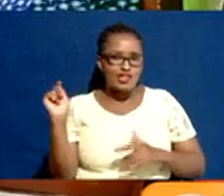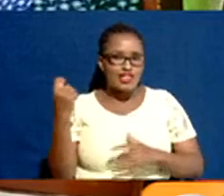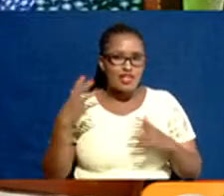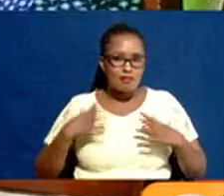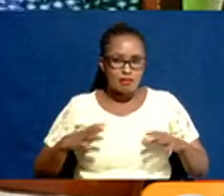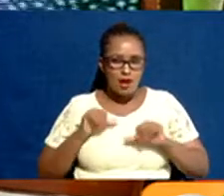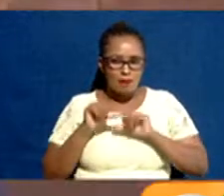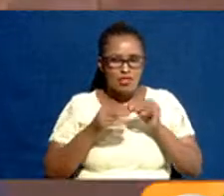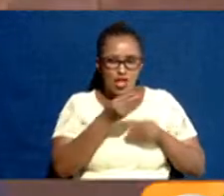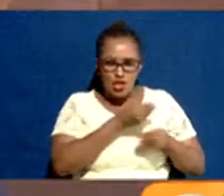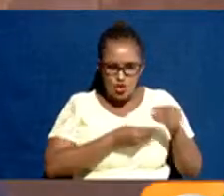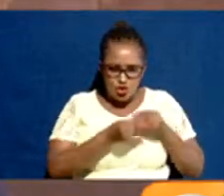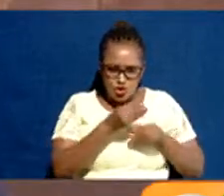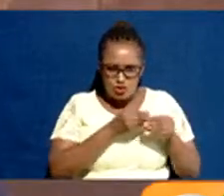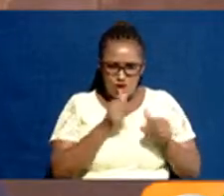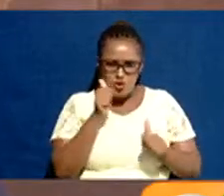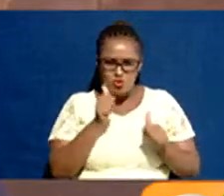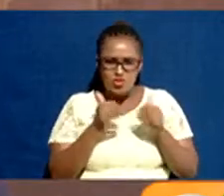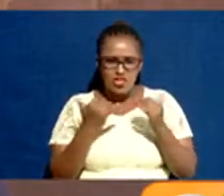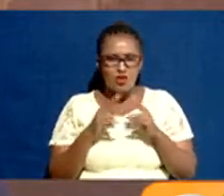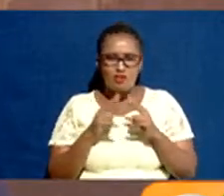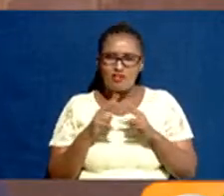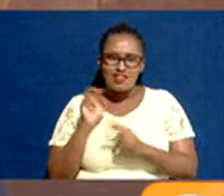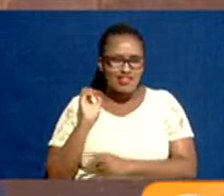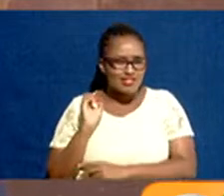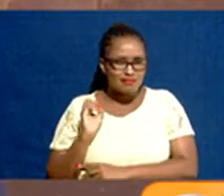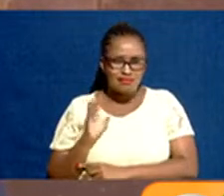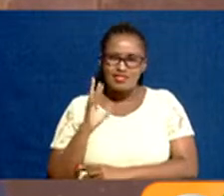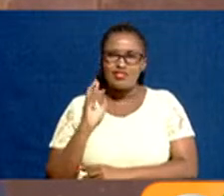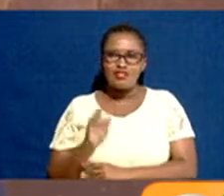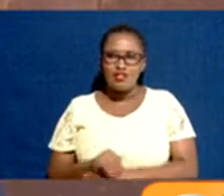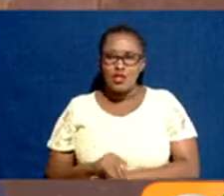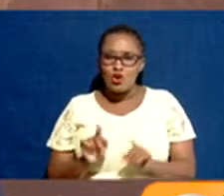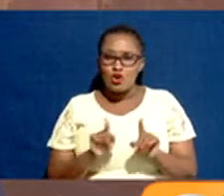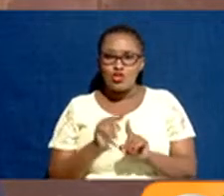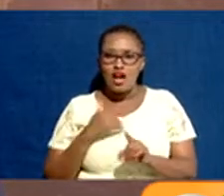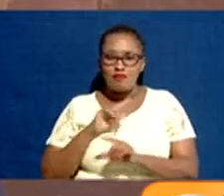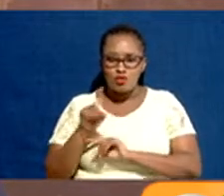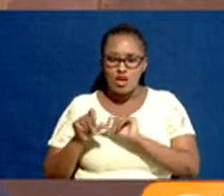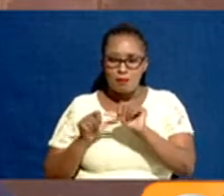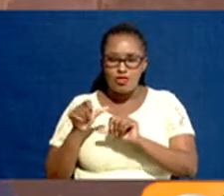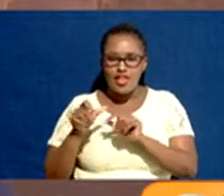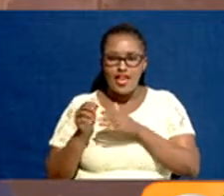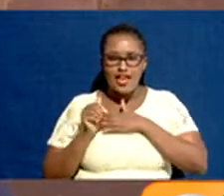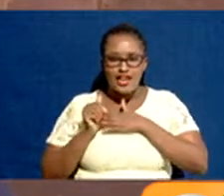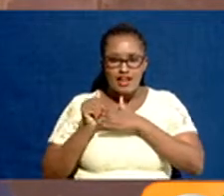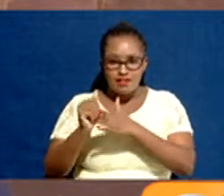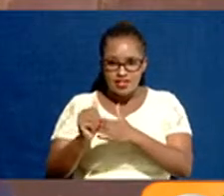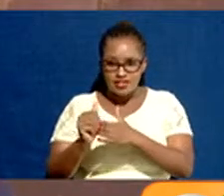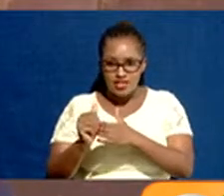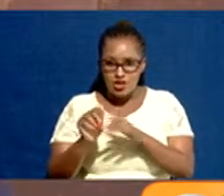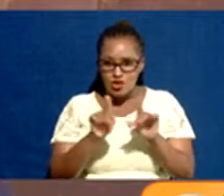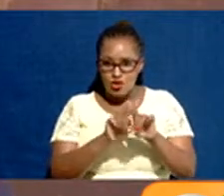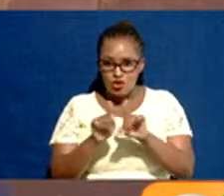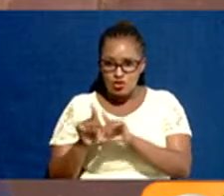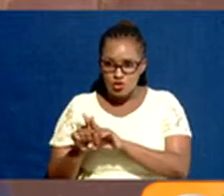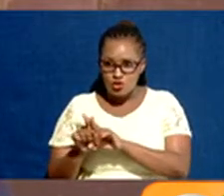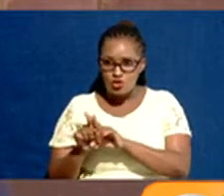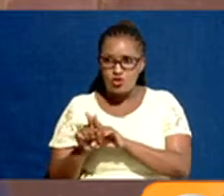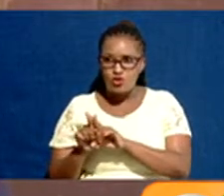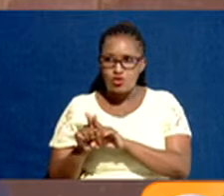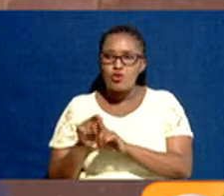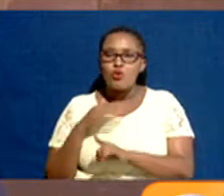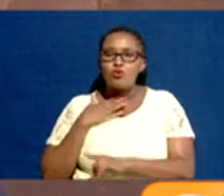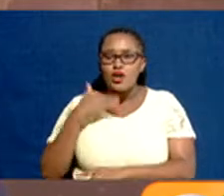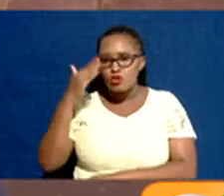living and the economy, which Eric will be starting us off. One final question on governance. And one of the premises upon